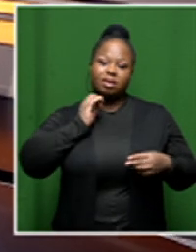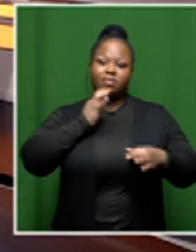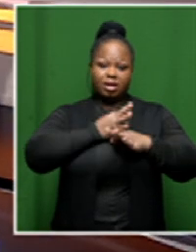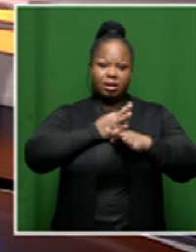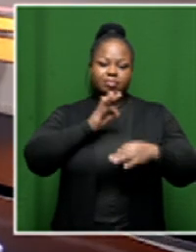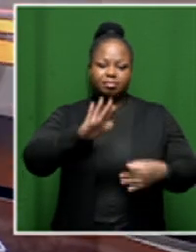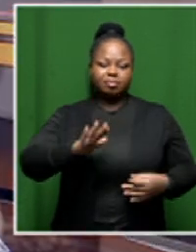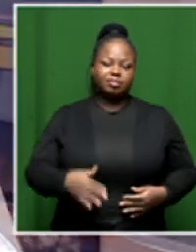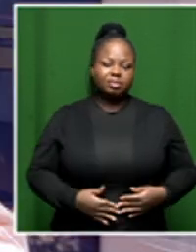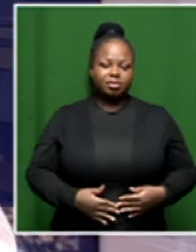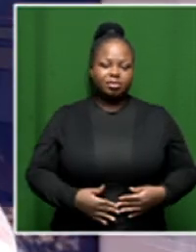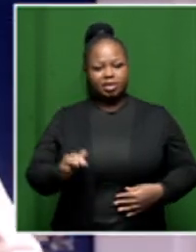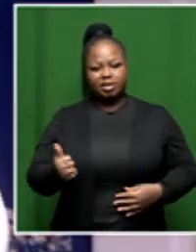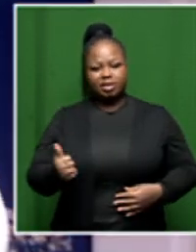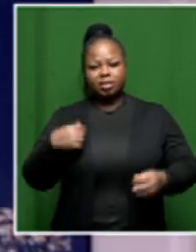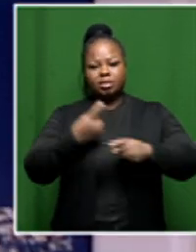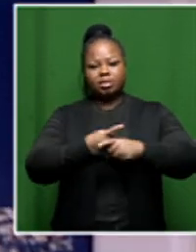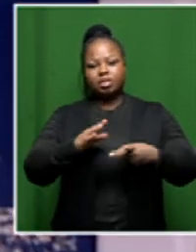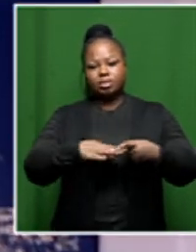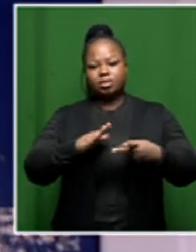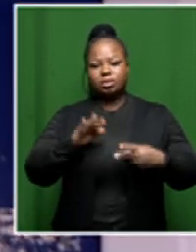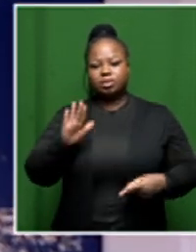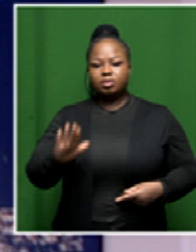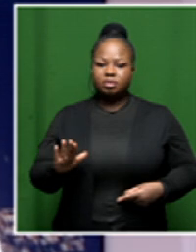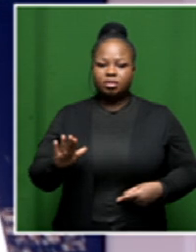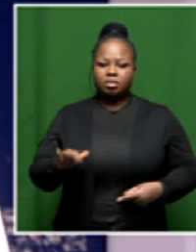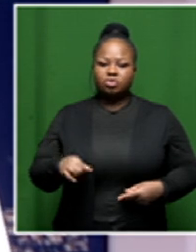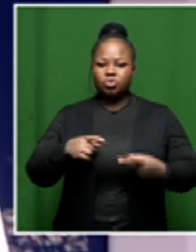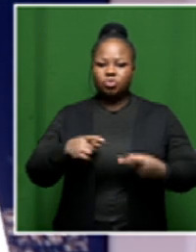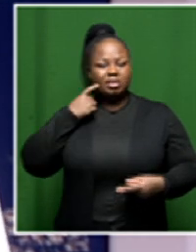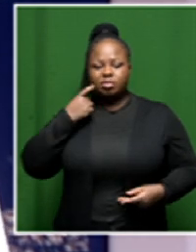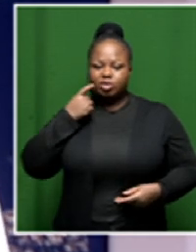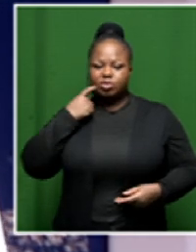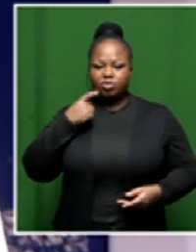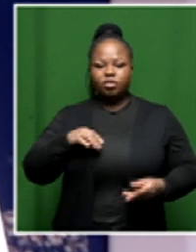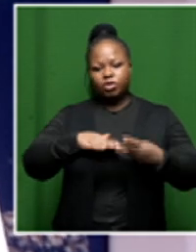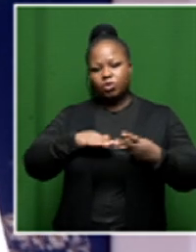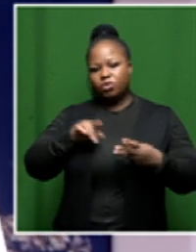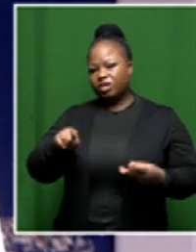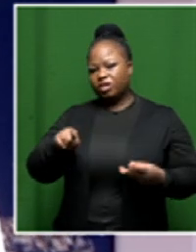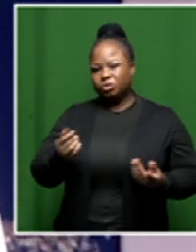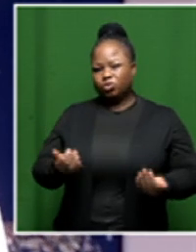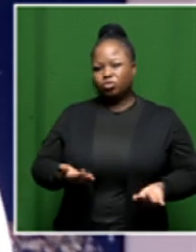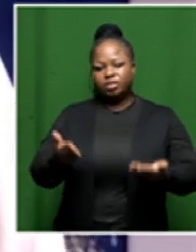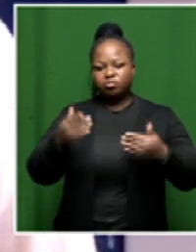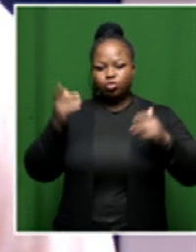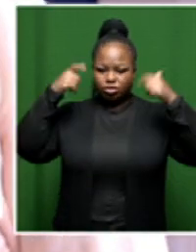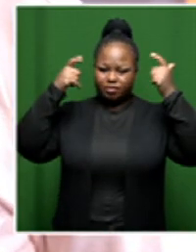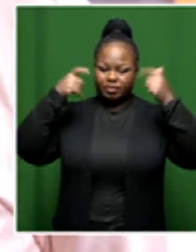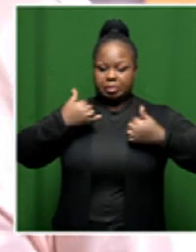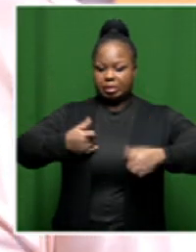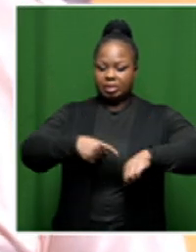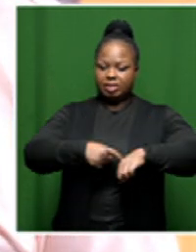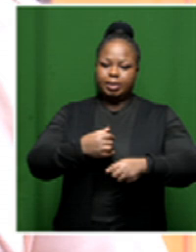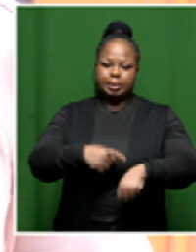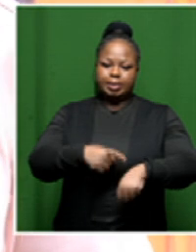well. So obviously, with these kind of times, catering was not easy. It's not easy to do catering with these kind of times.